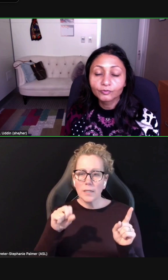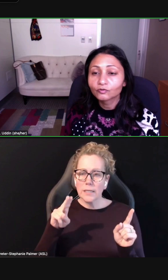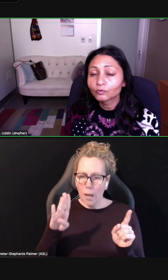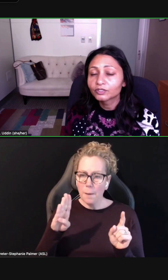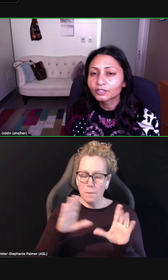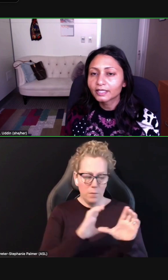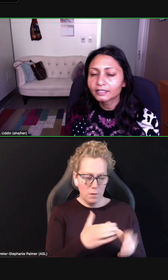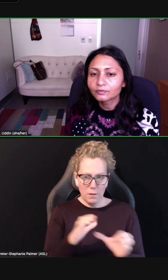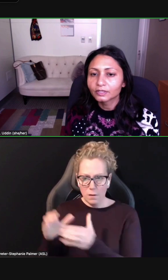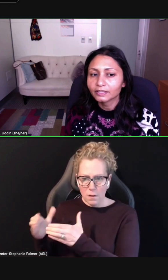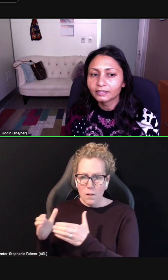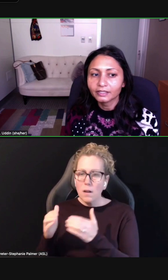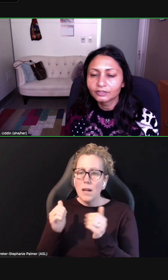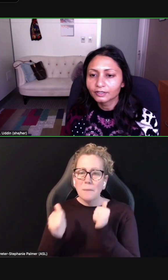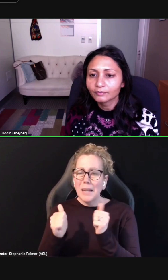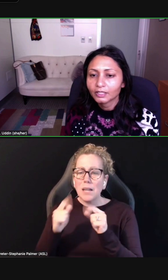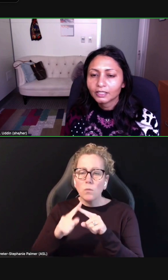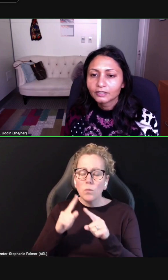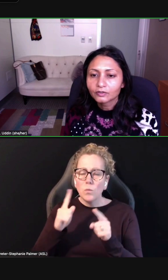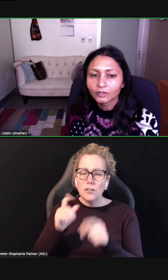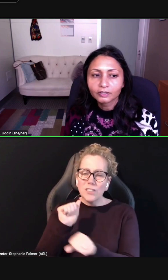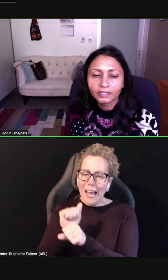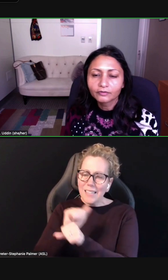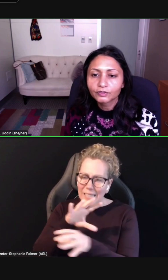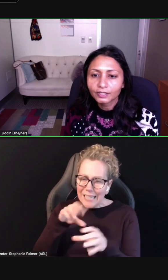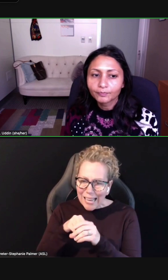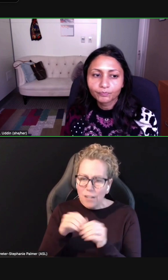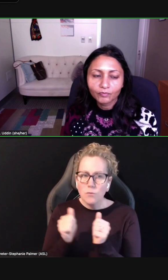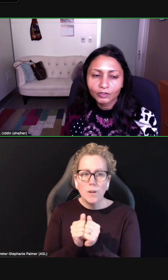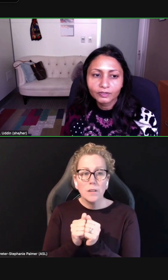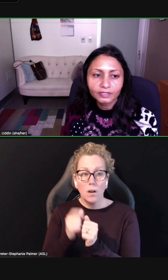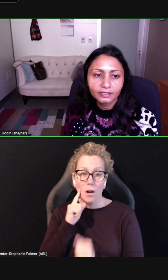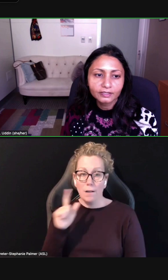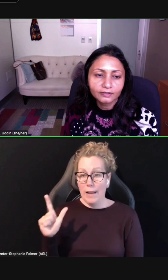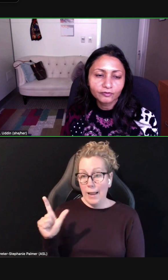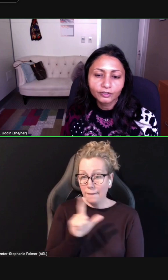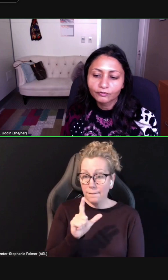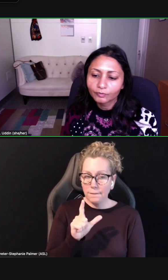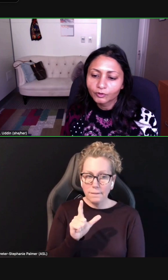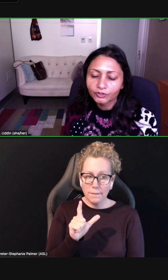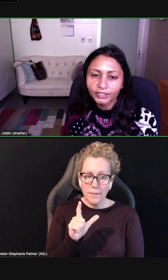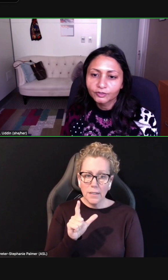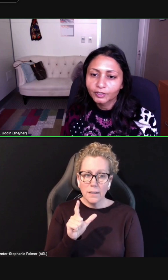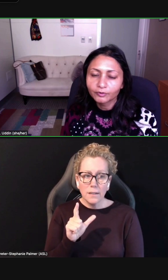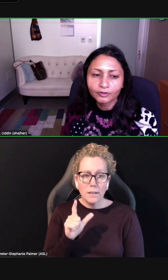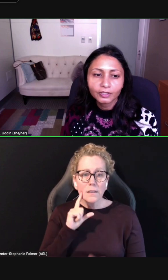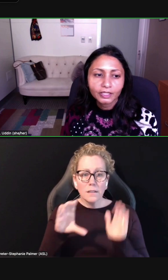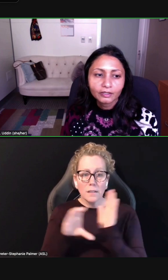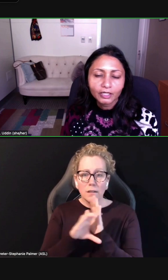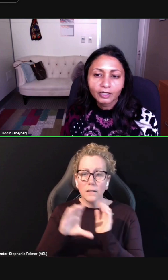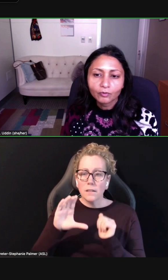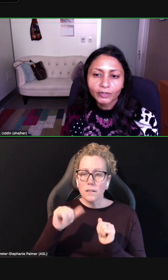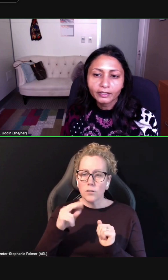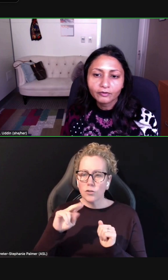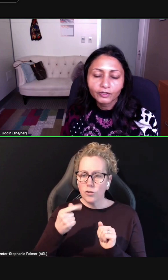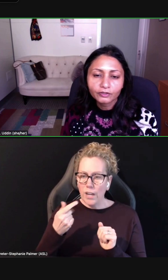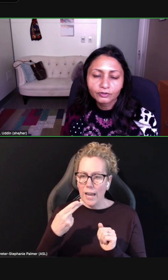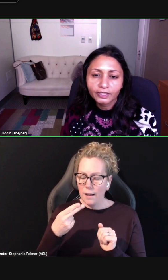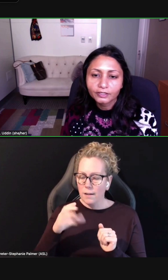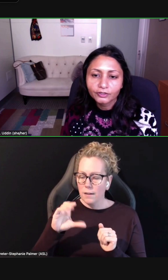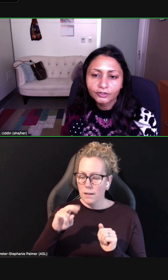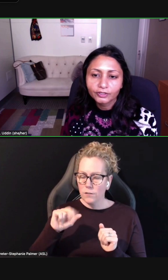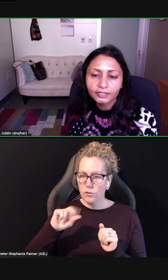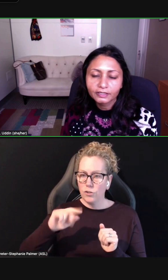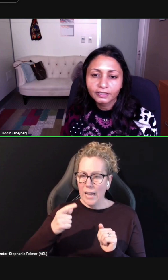in terms of which tasks really engage them. So on the left, you can see this is a figure from Luke Chang's paper. When the